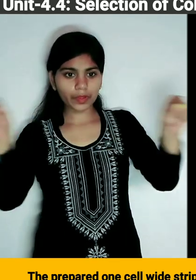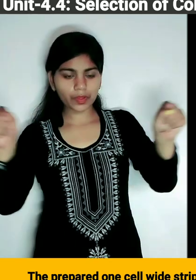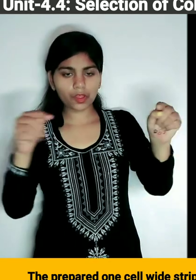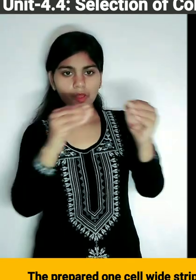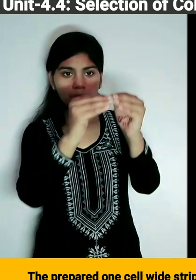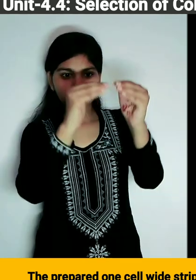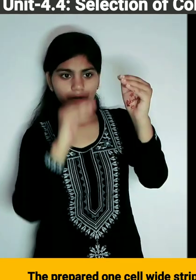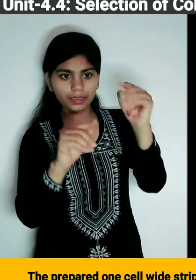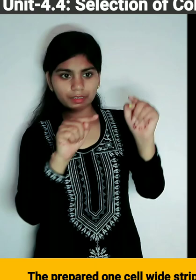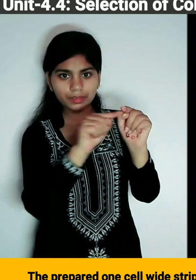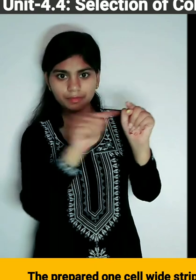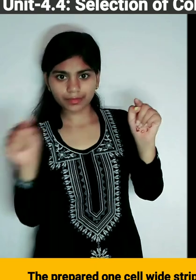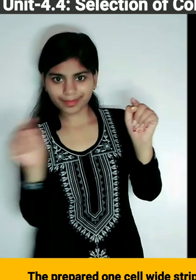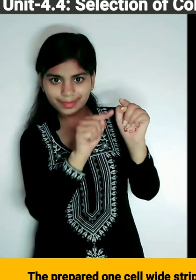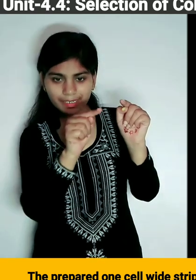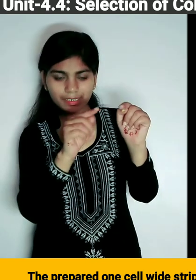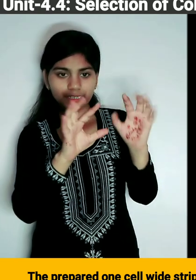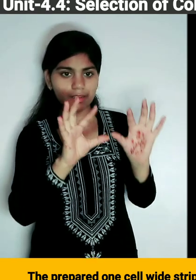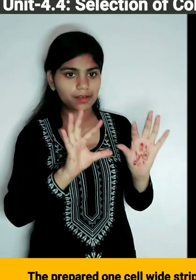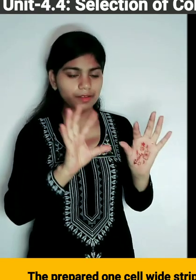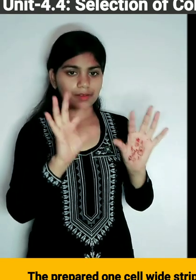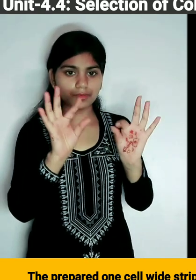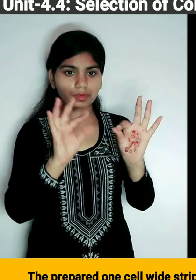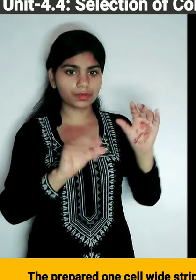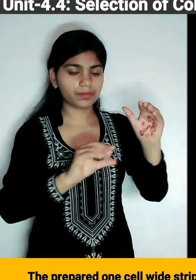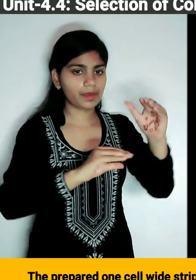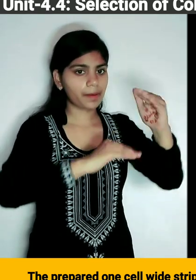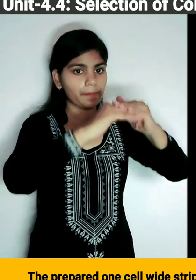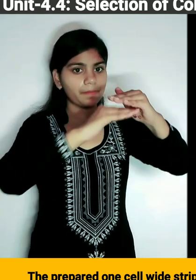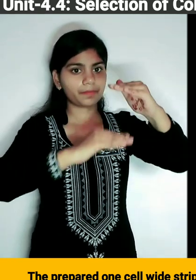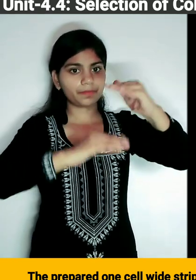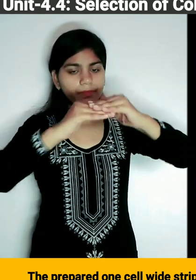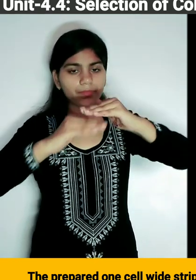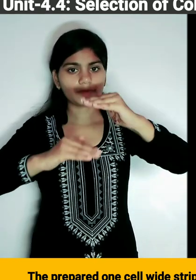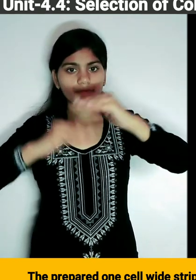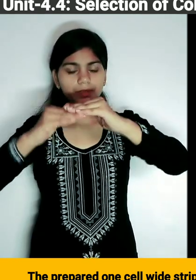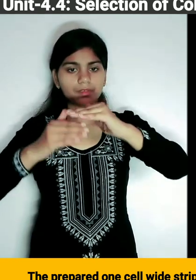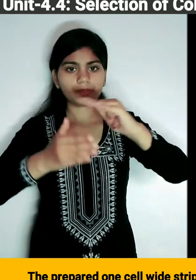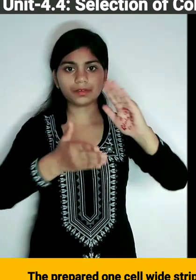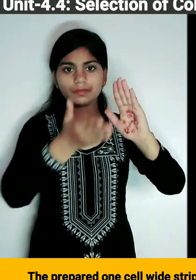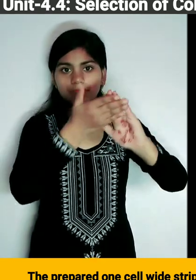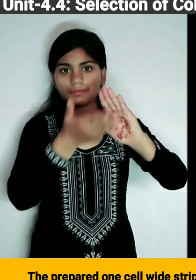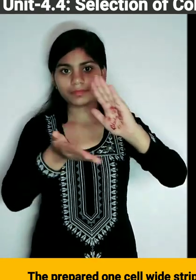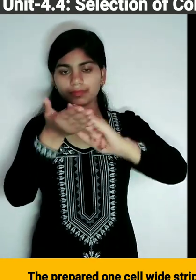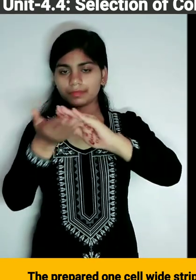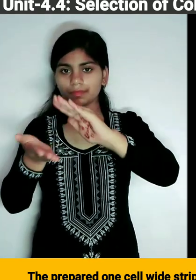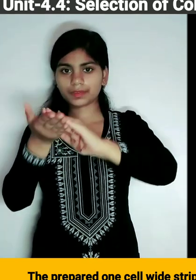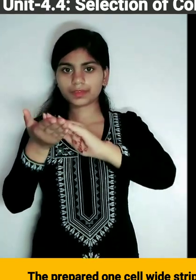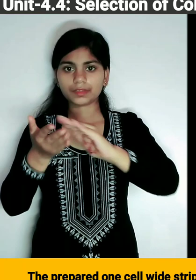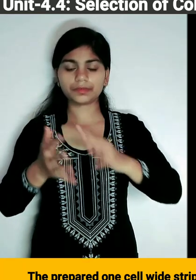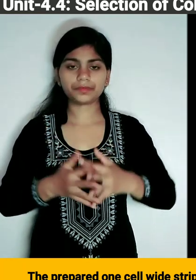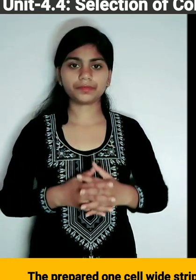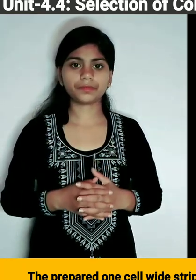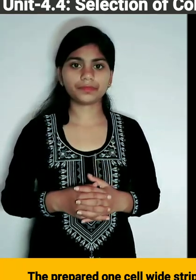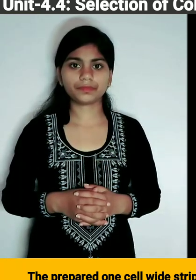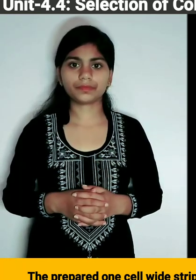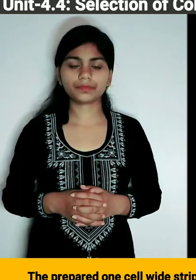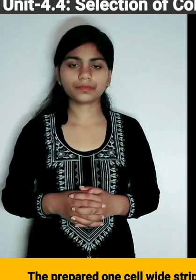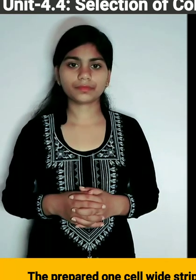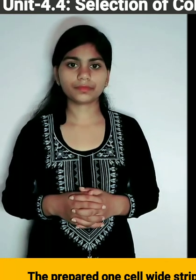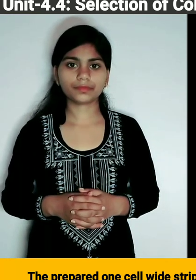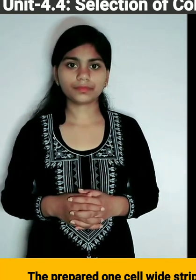comb containing young larvae is then glued to a lower edge of a